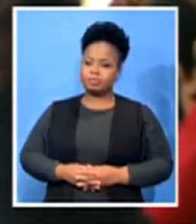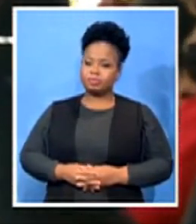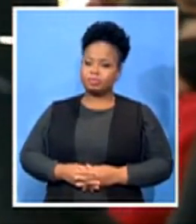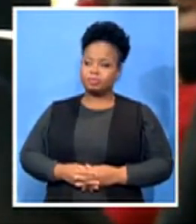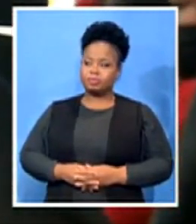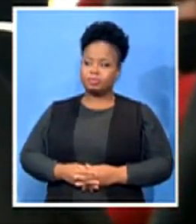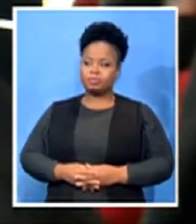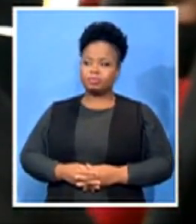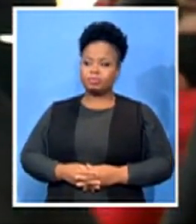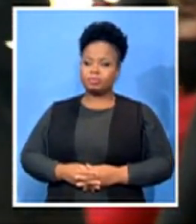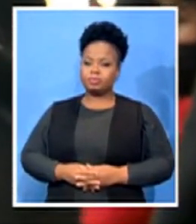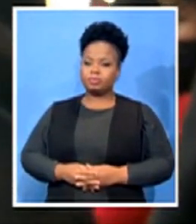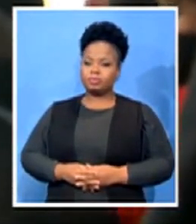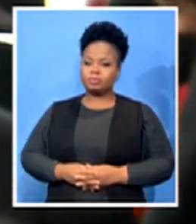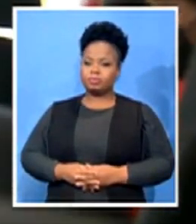There must be social